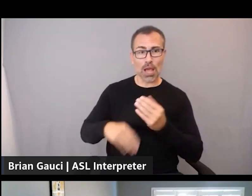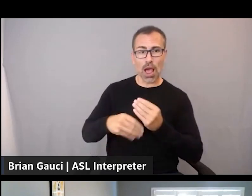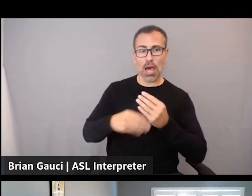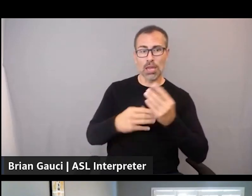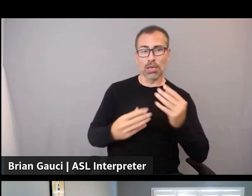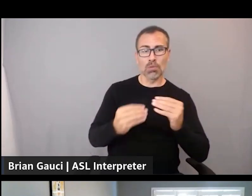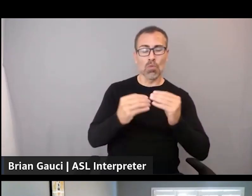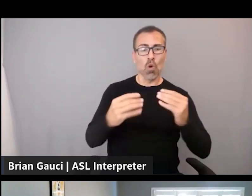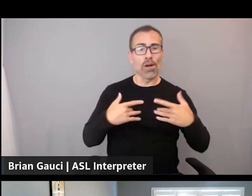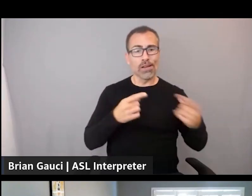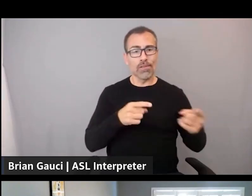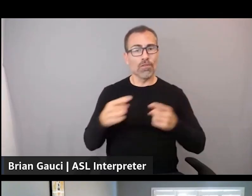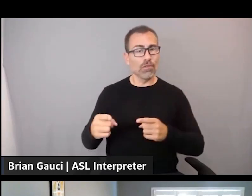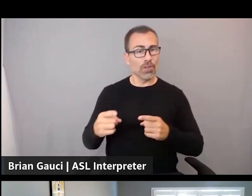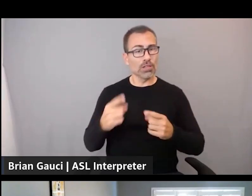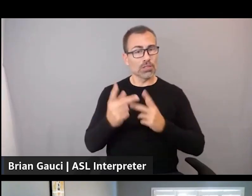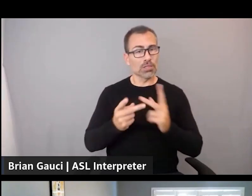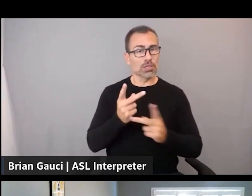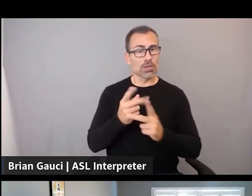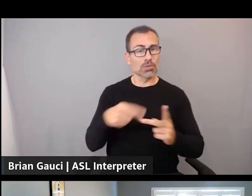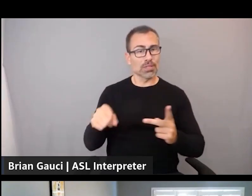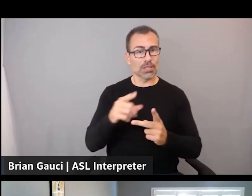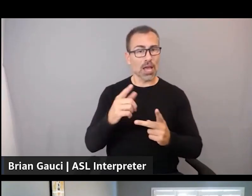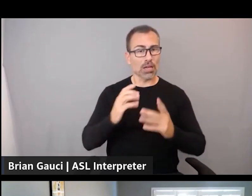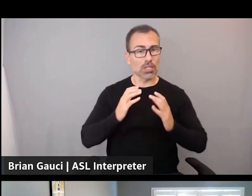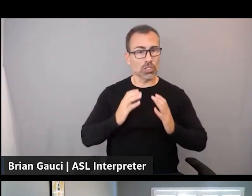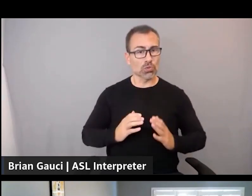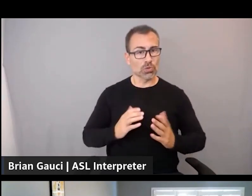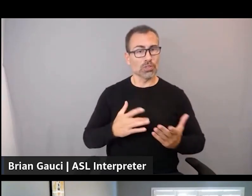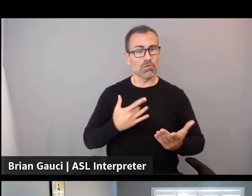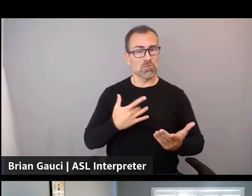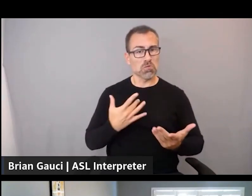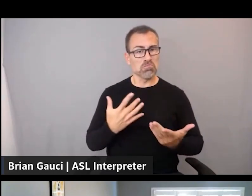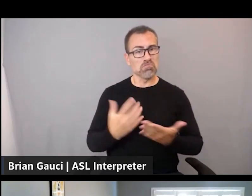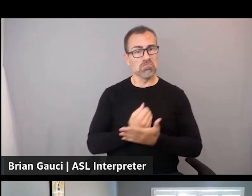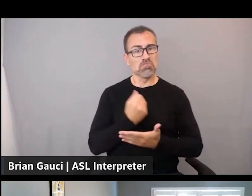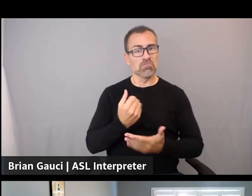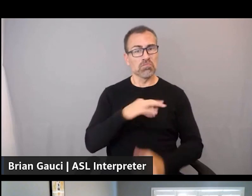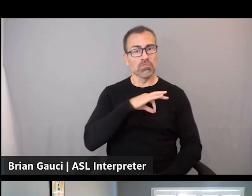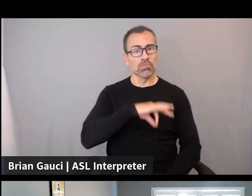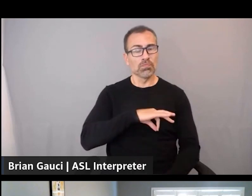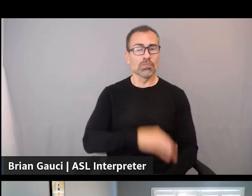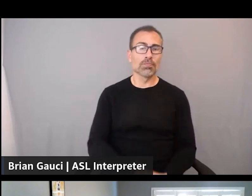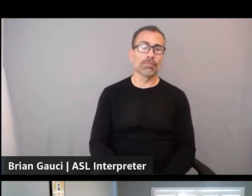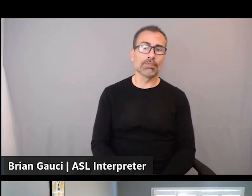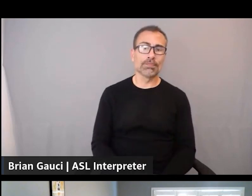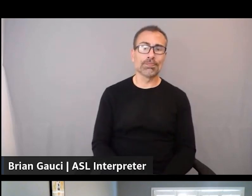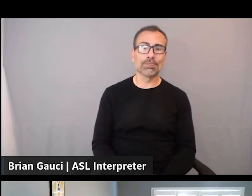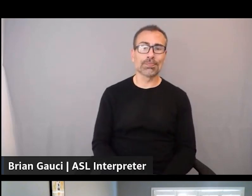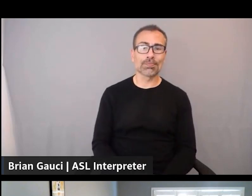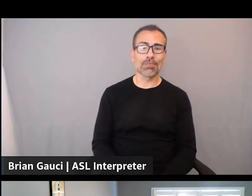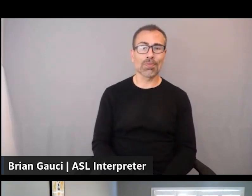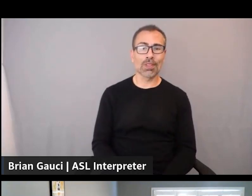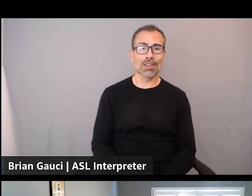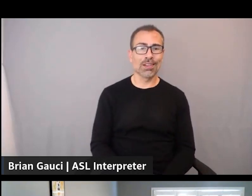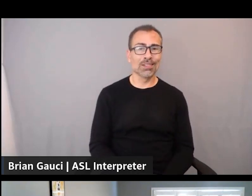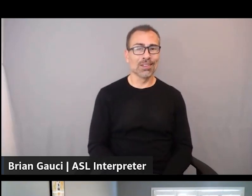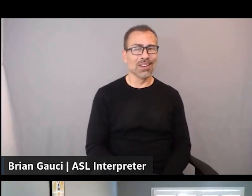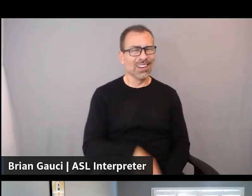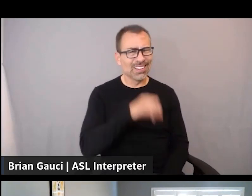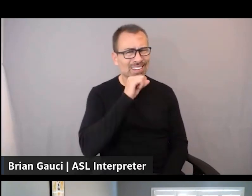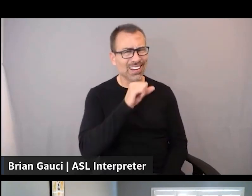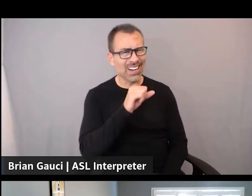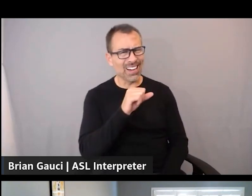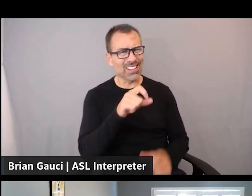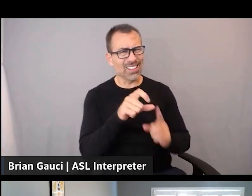types that will be useful for our customers. Super cool. And I love that word that you said,